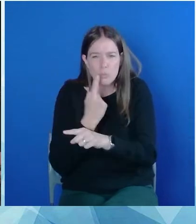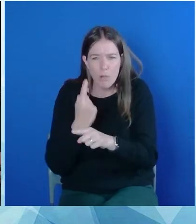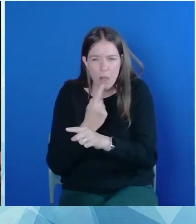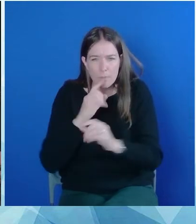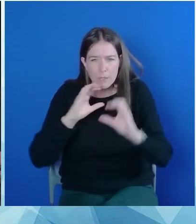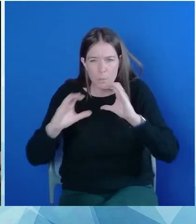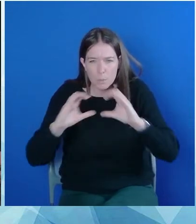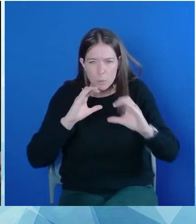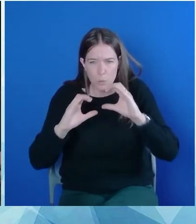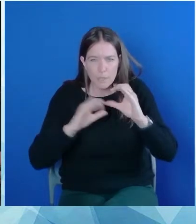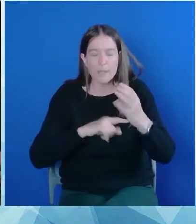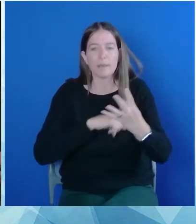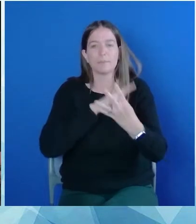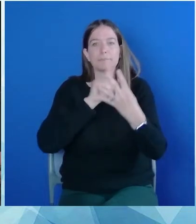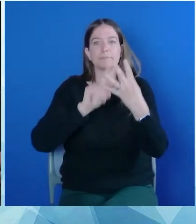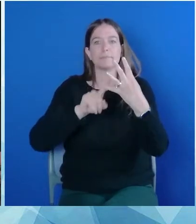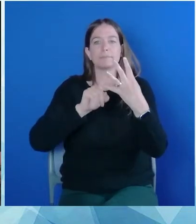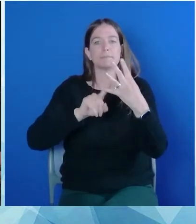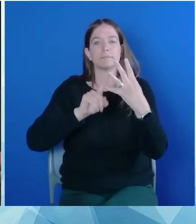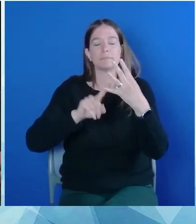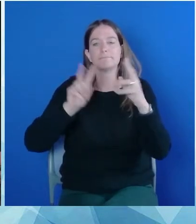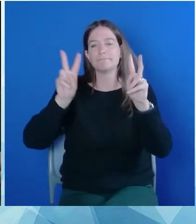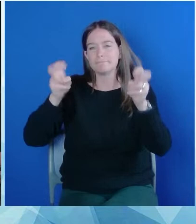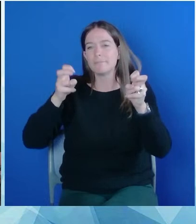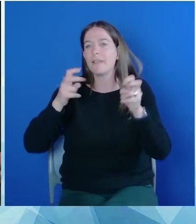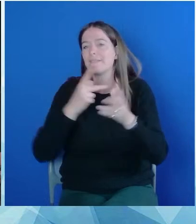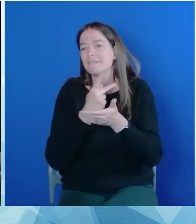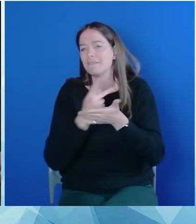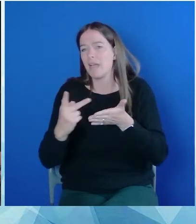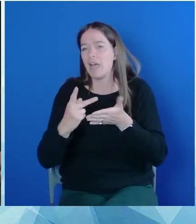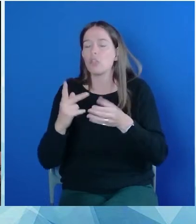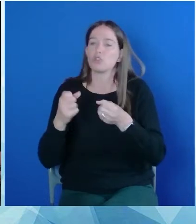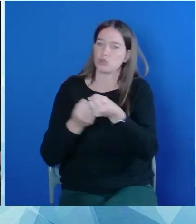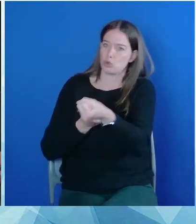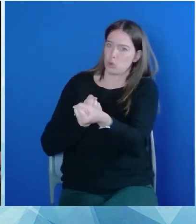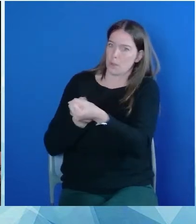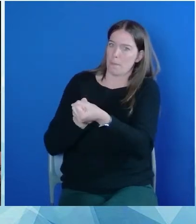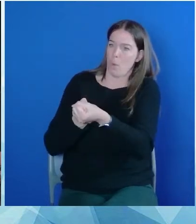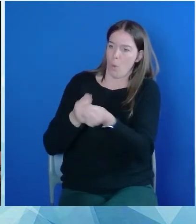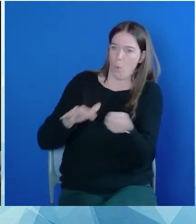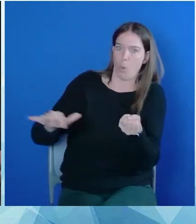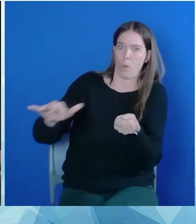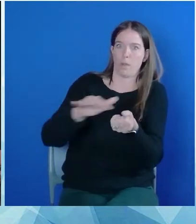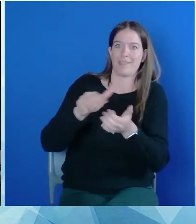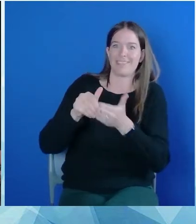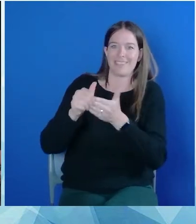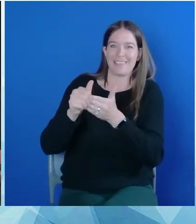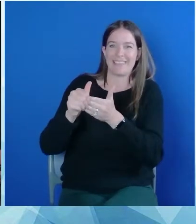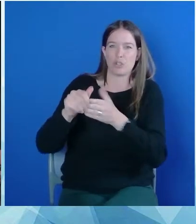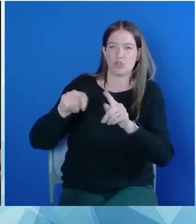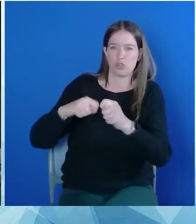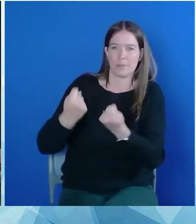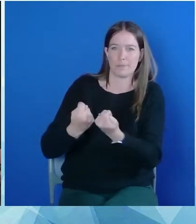give support to his leadership team. Those were the 4 themes.